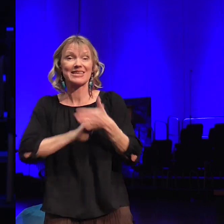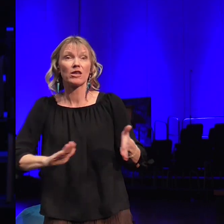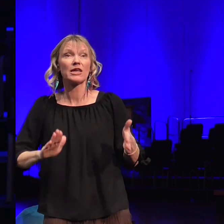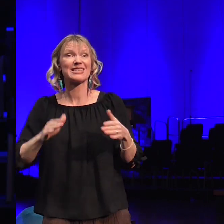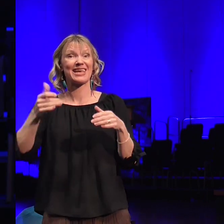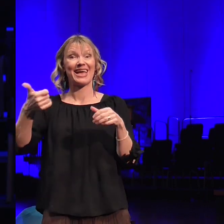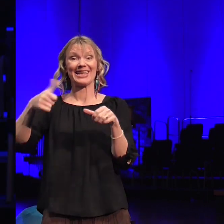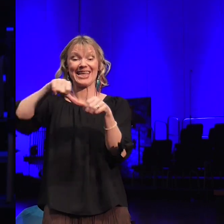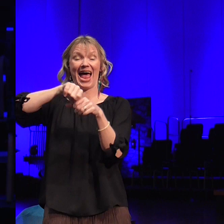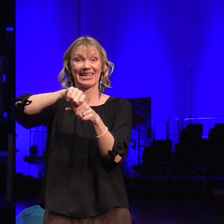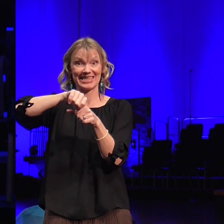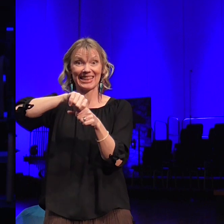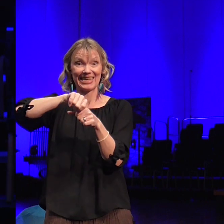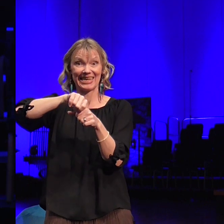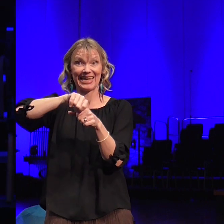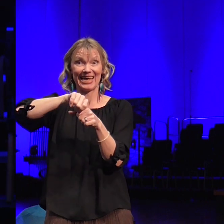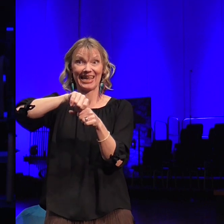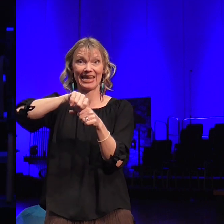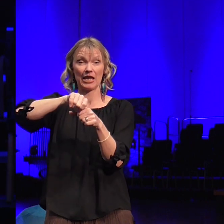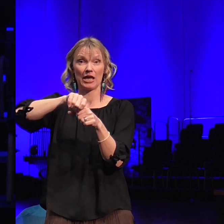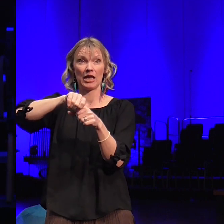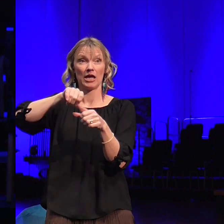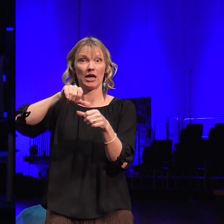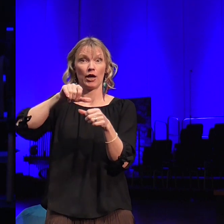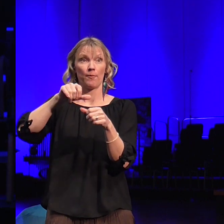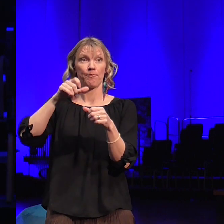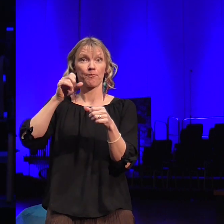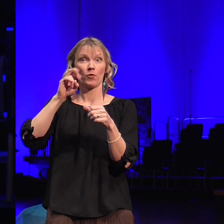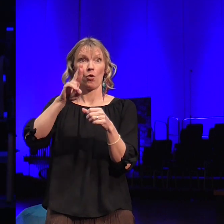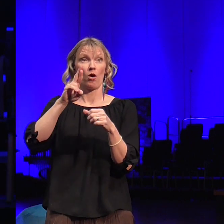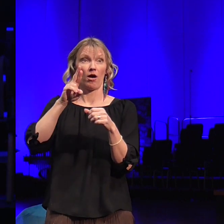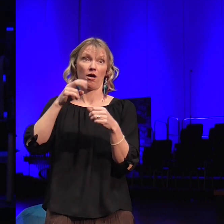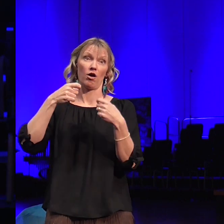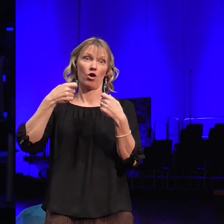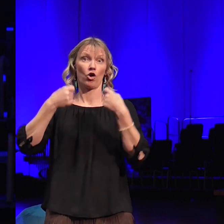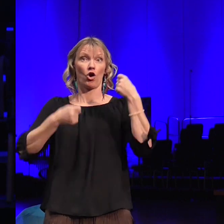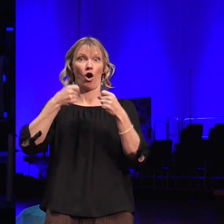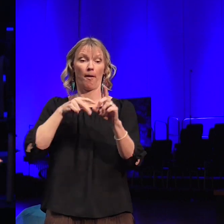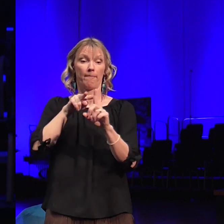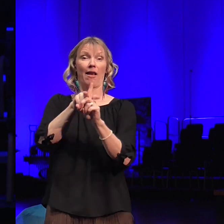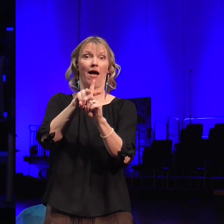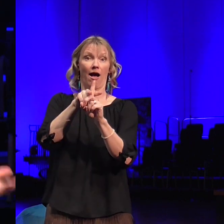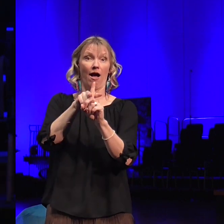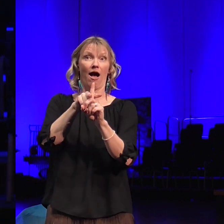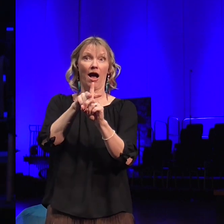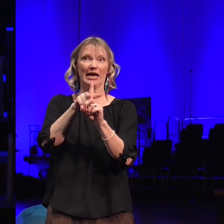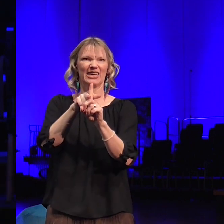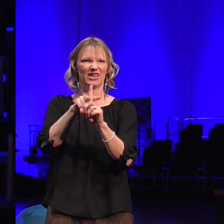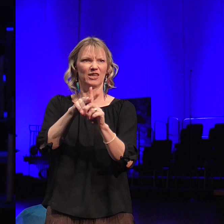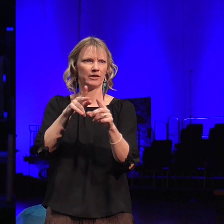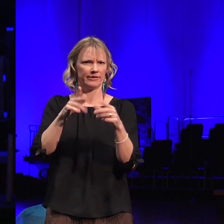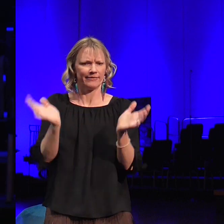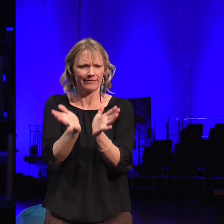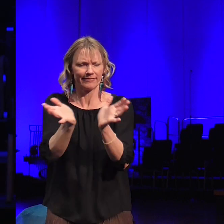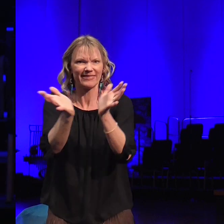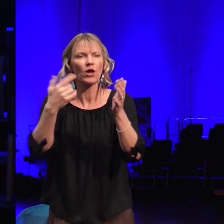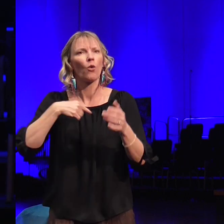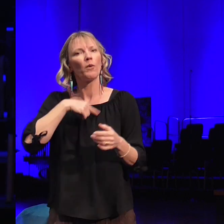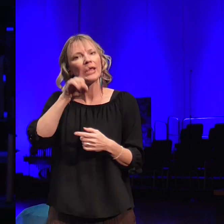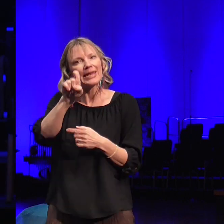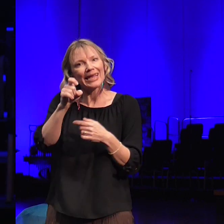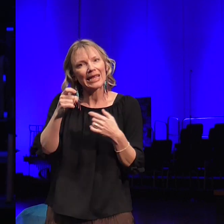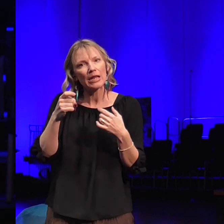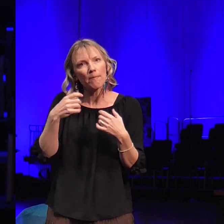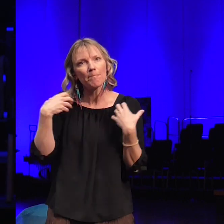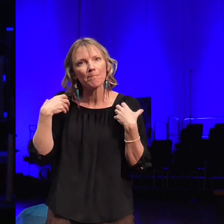in a car that needs gasoline, or plugging in a car. I plug in my car to get it juice, that we need power, we